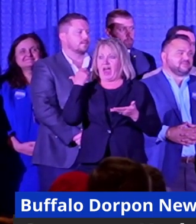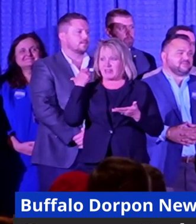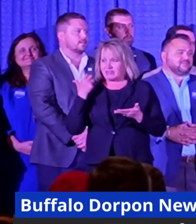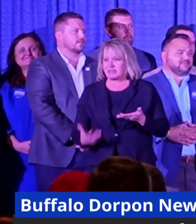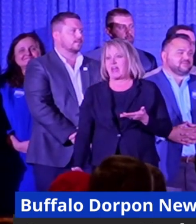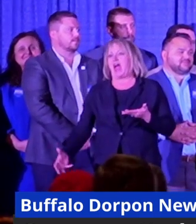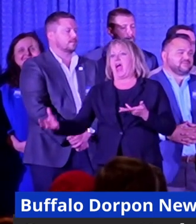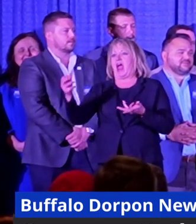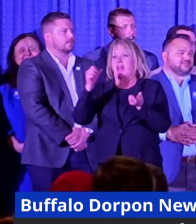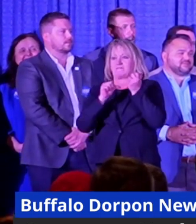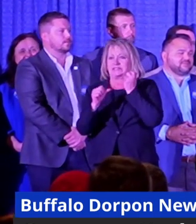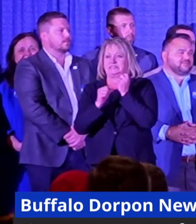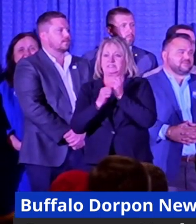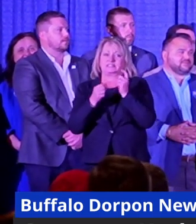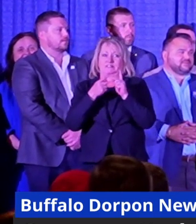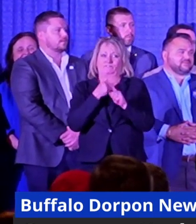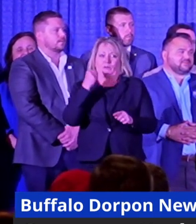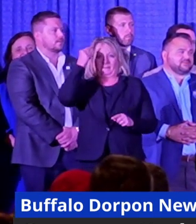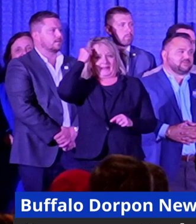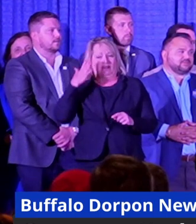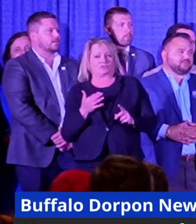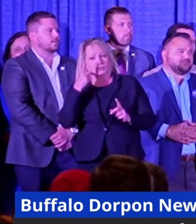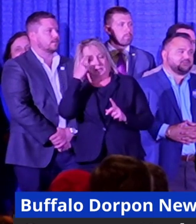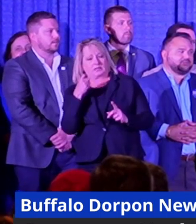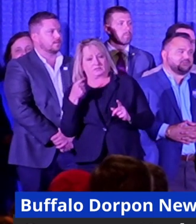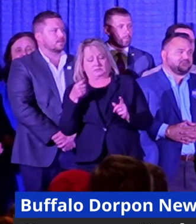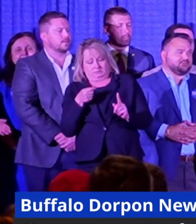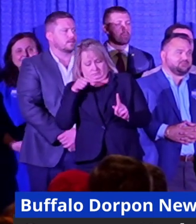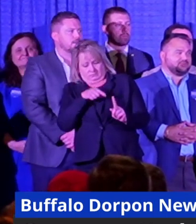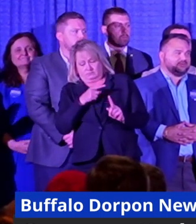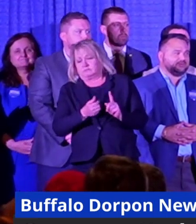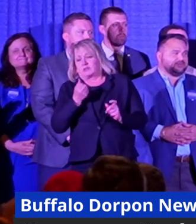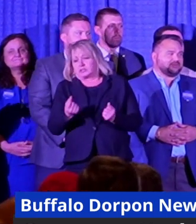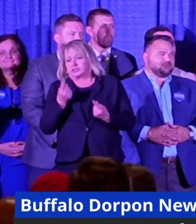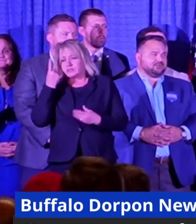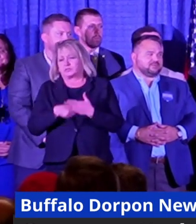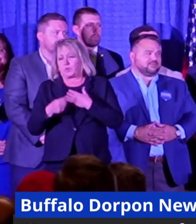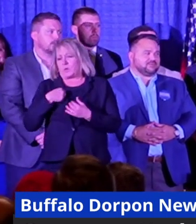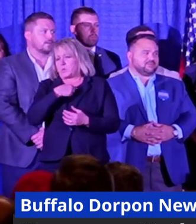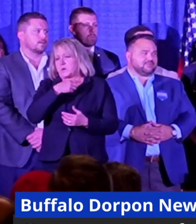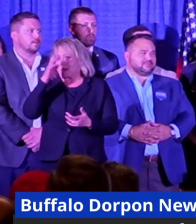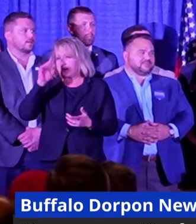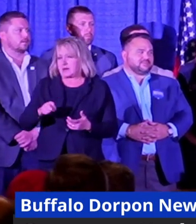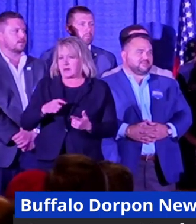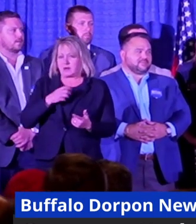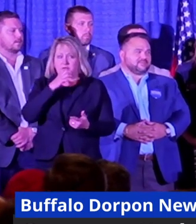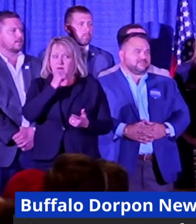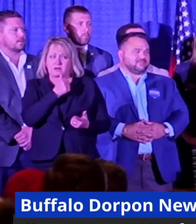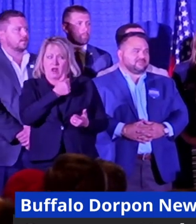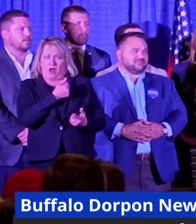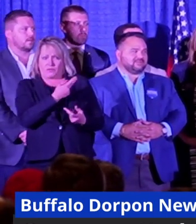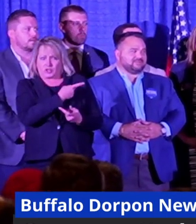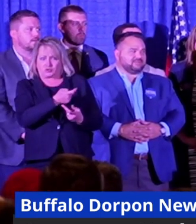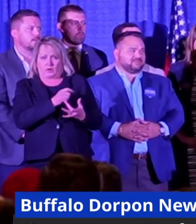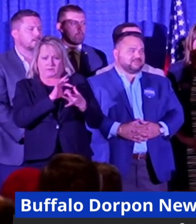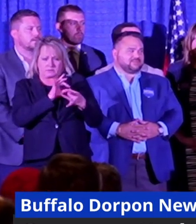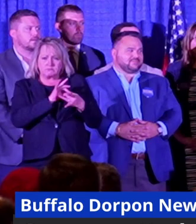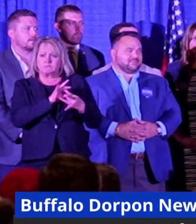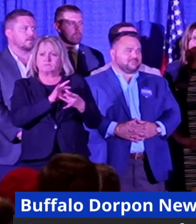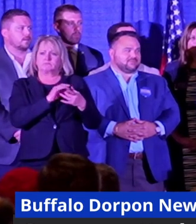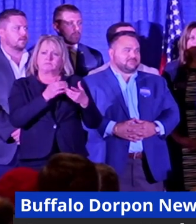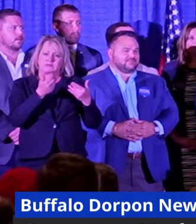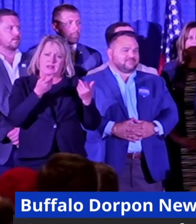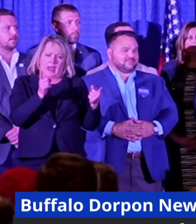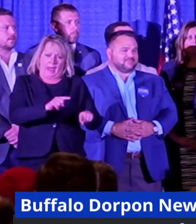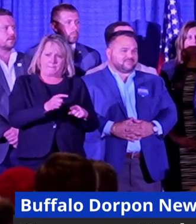of assistance from Governor Hochul, because she understands what we need. And that's not talking about what Jay and I put together, was to secure